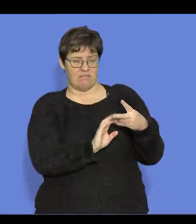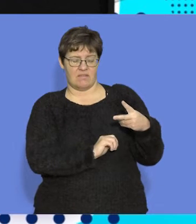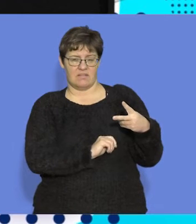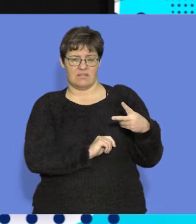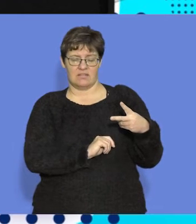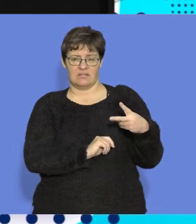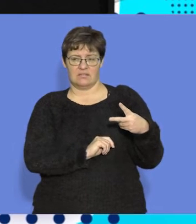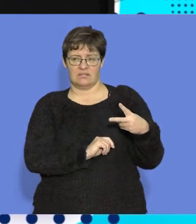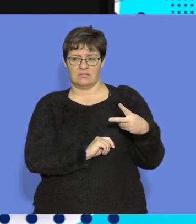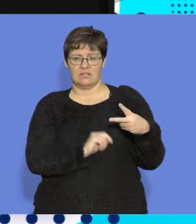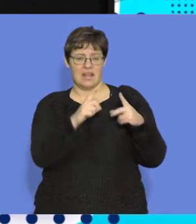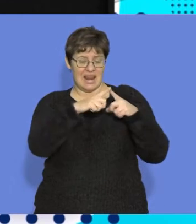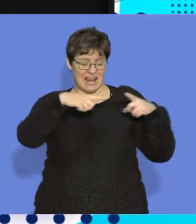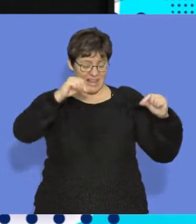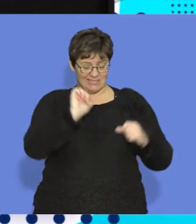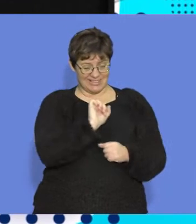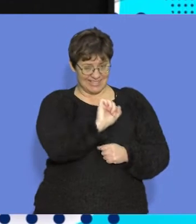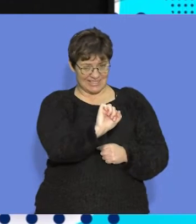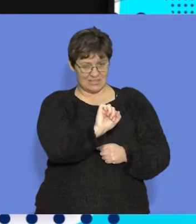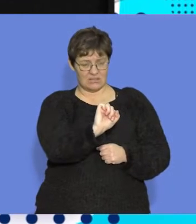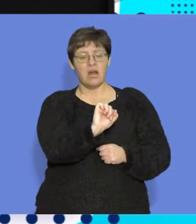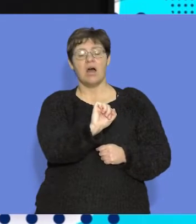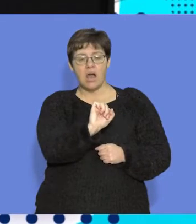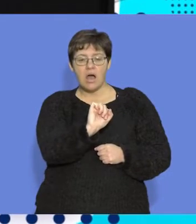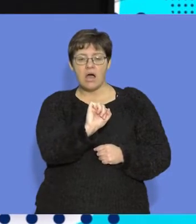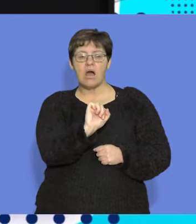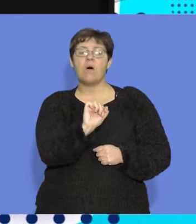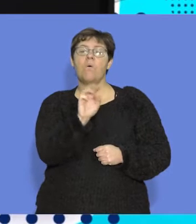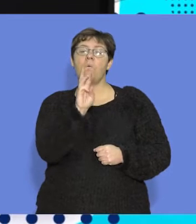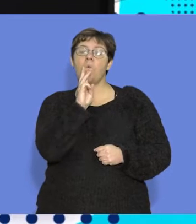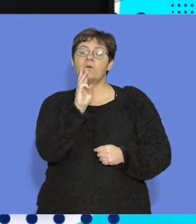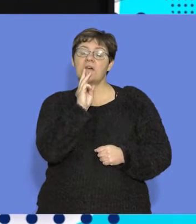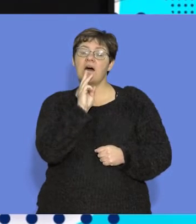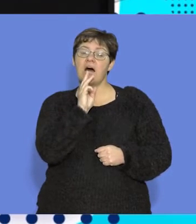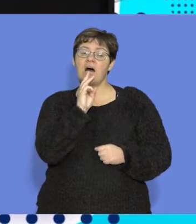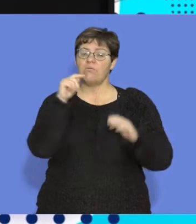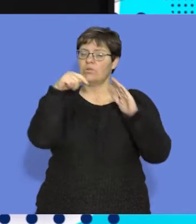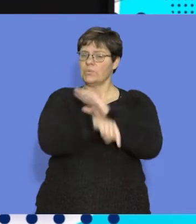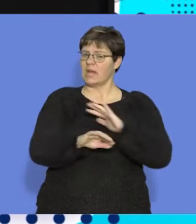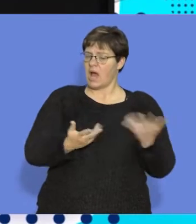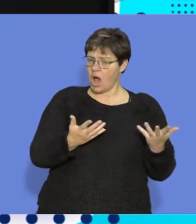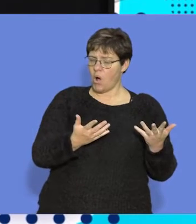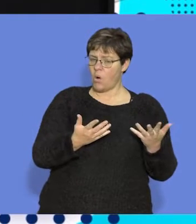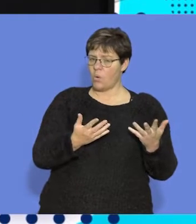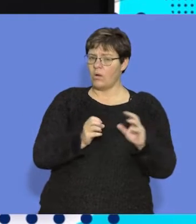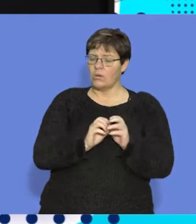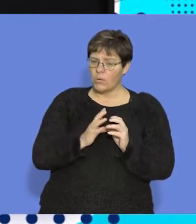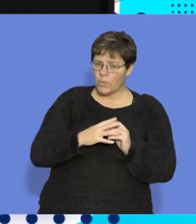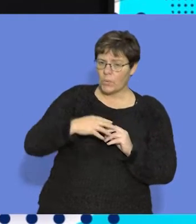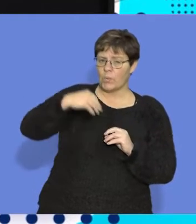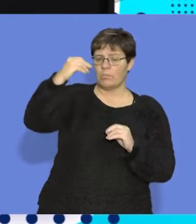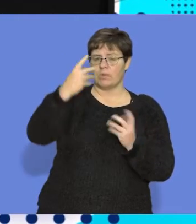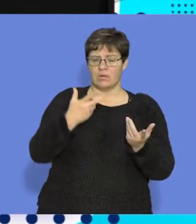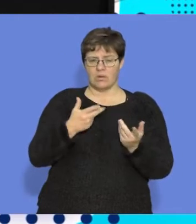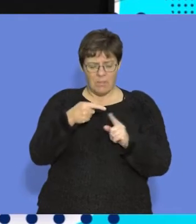at leaves, how leaves lose water through transpiration. The question is, where do the leaves get